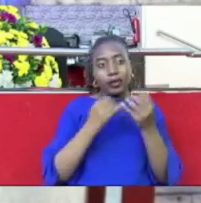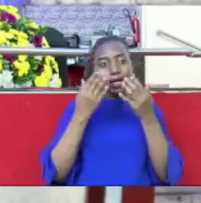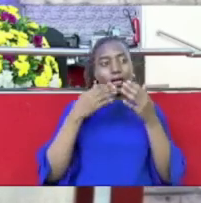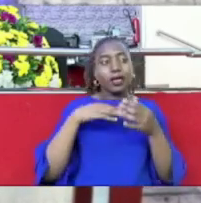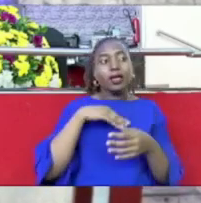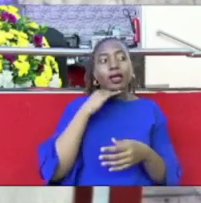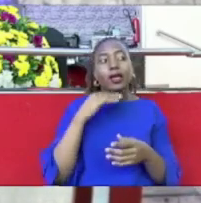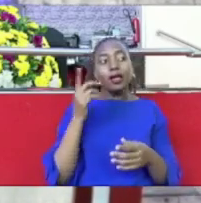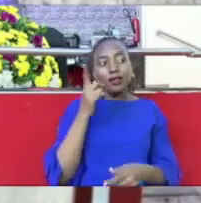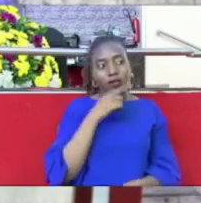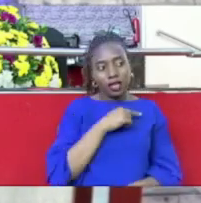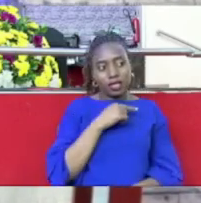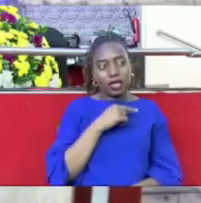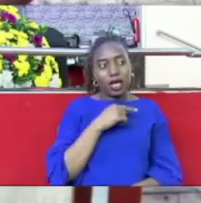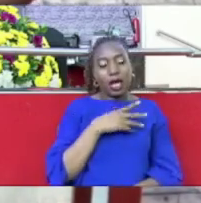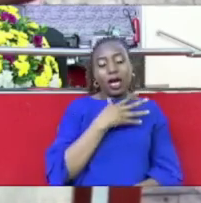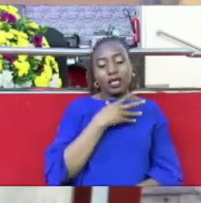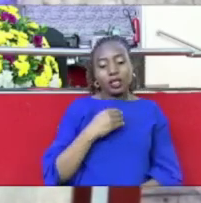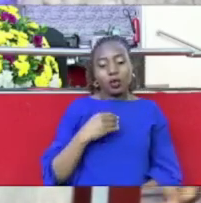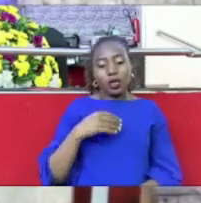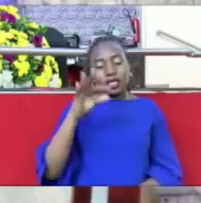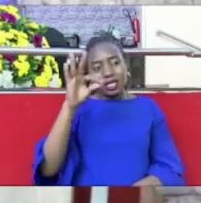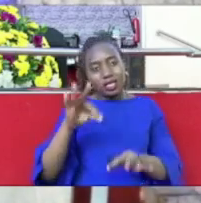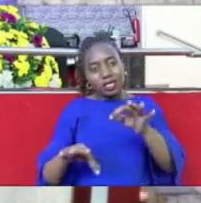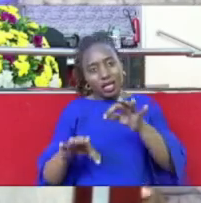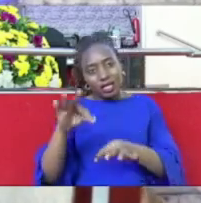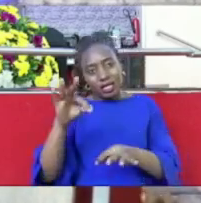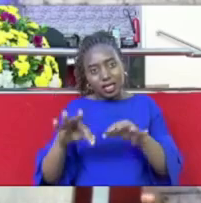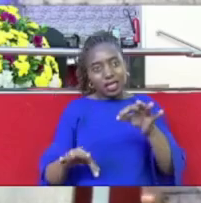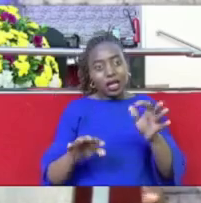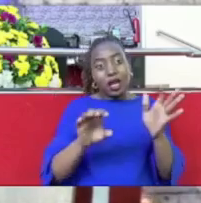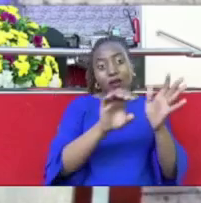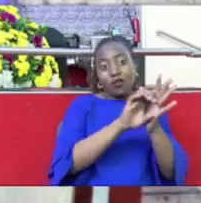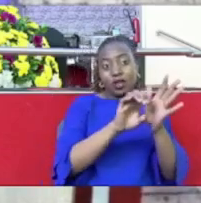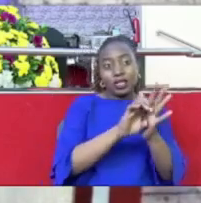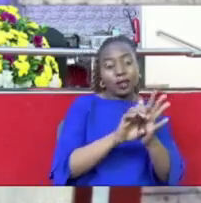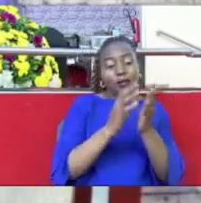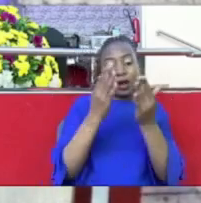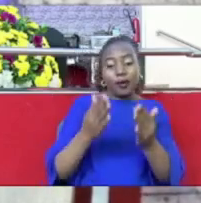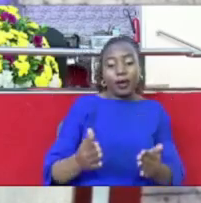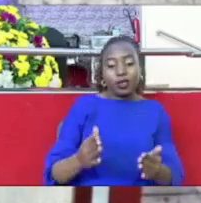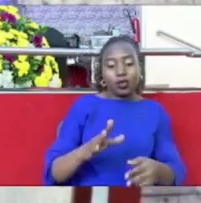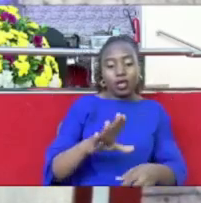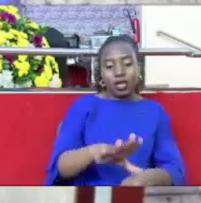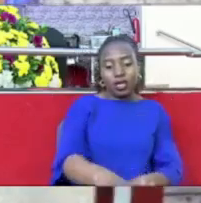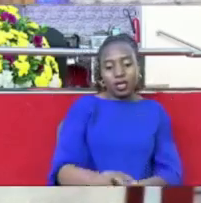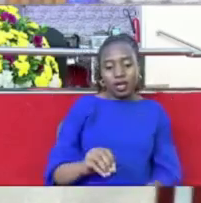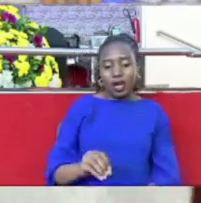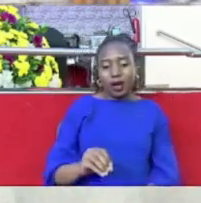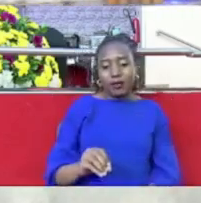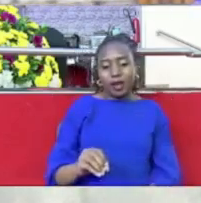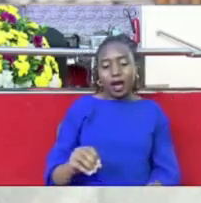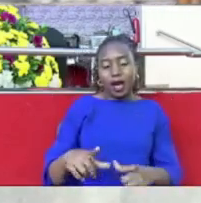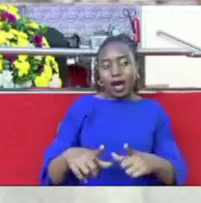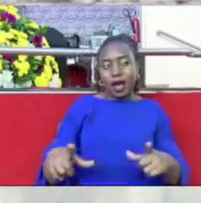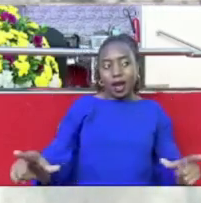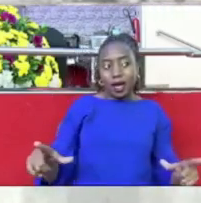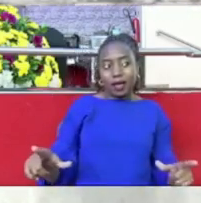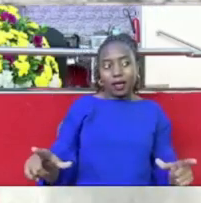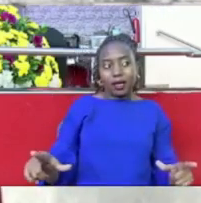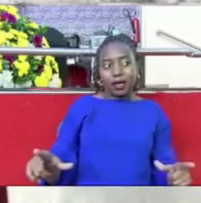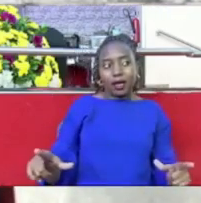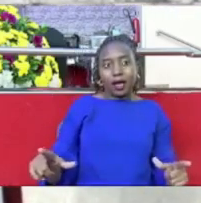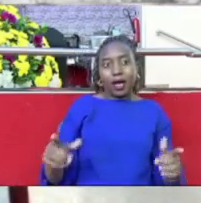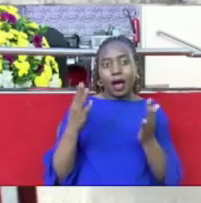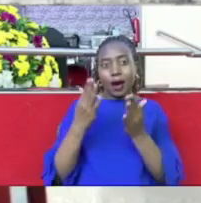haki. Pengine somebody had grabbed his piece of land, her piece of land. Pengine kuna mtu ambaye alikuwa kipande chake cha shamba. Somebody had taken part of